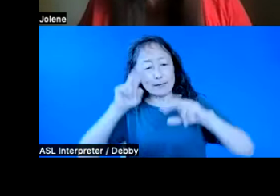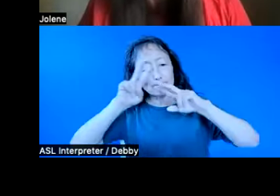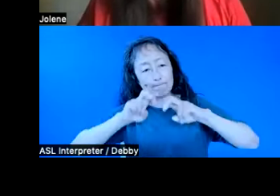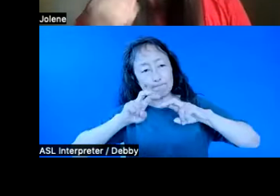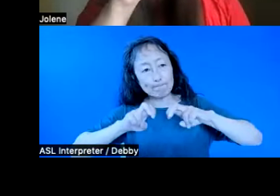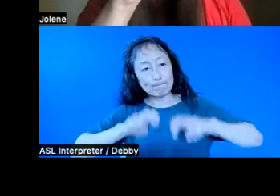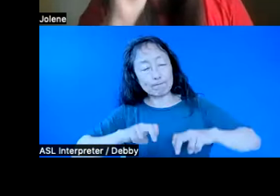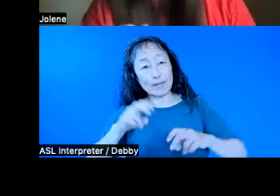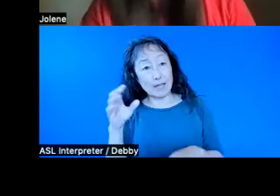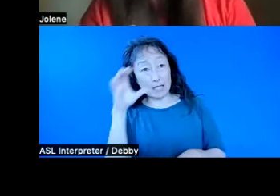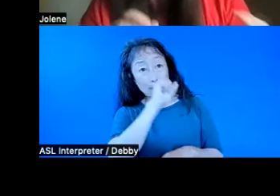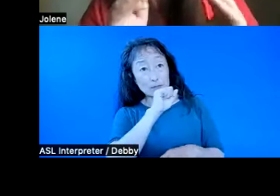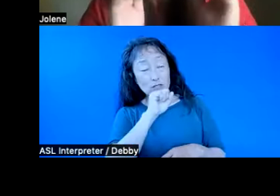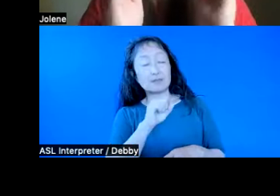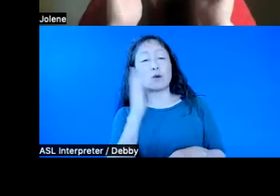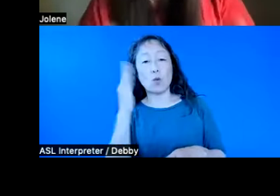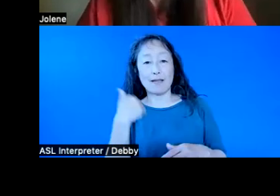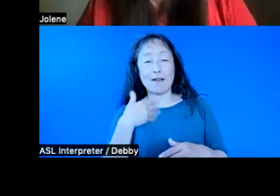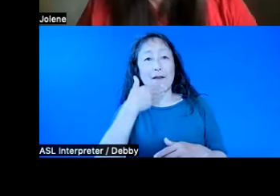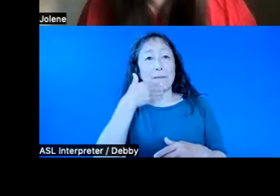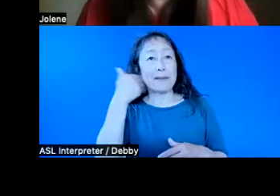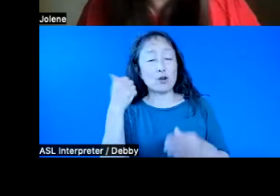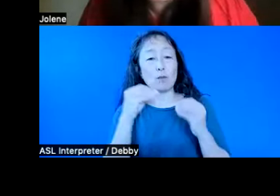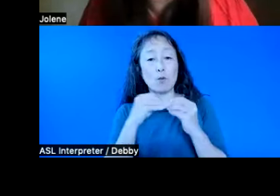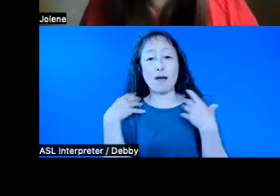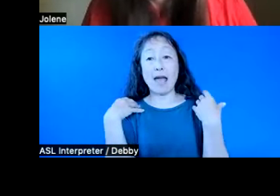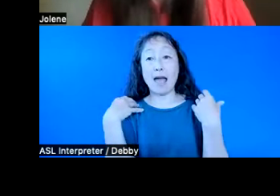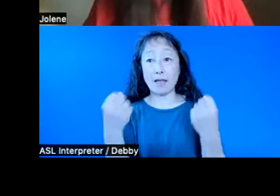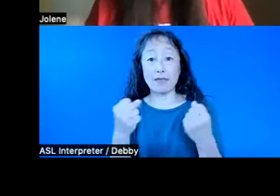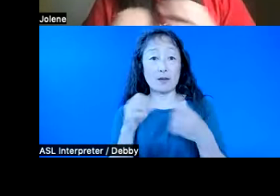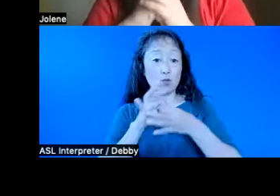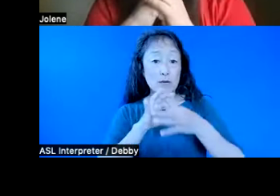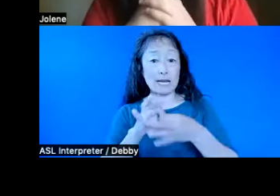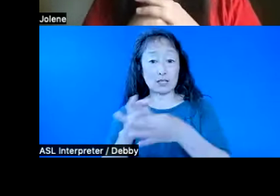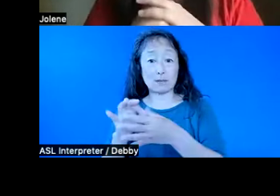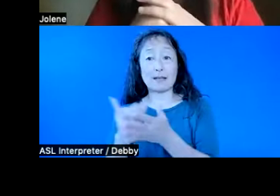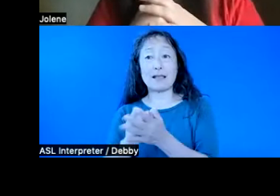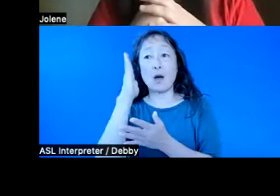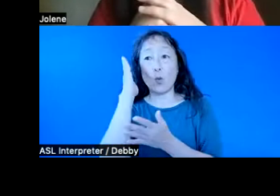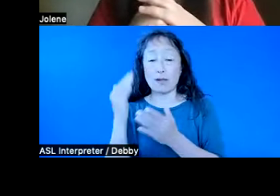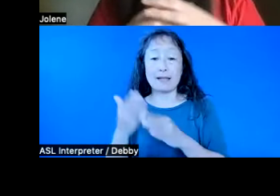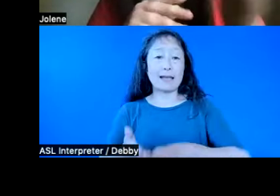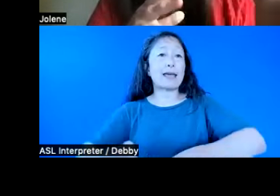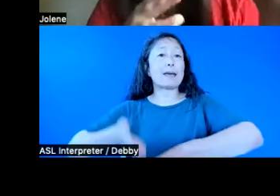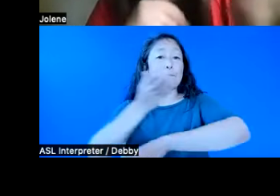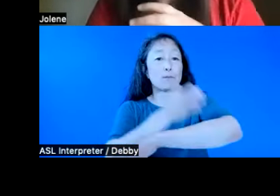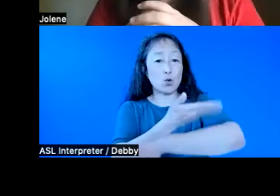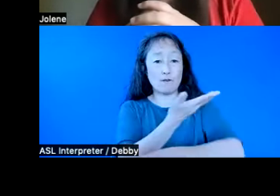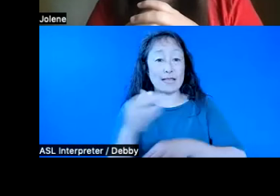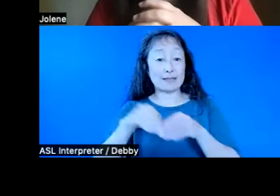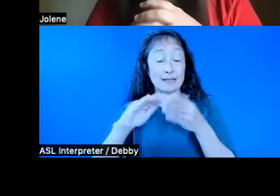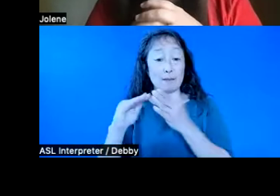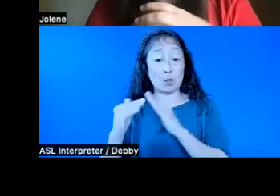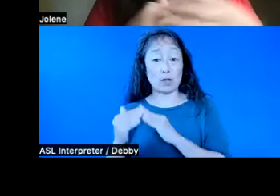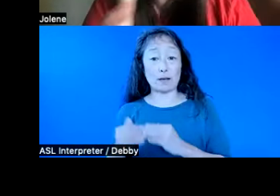and healthier relationships, and that will only improve things within your community. I think that some of the ways that you can kind of